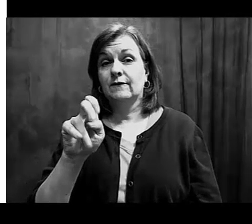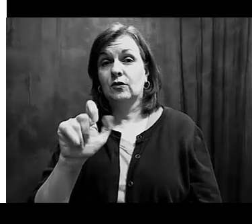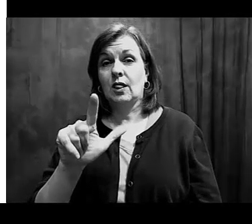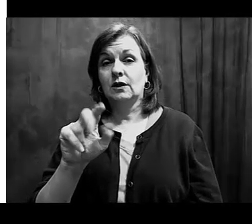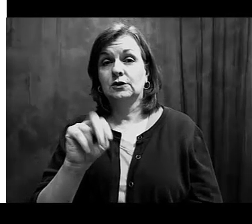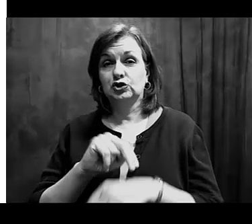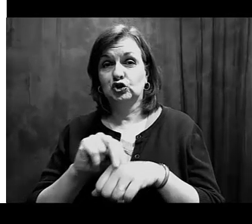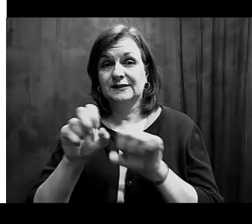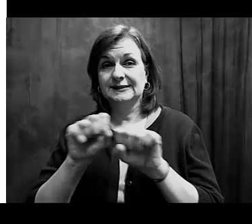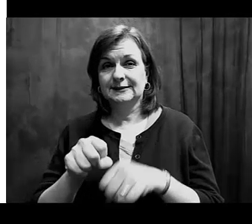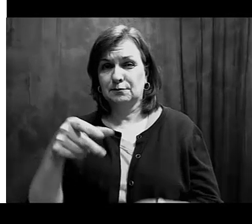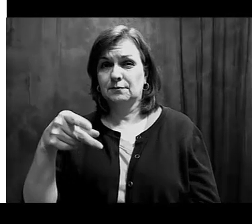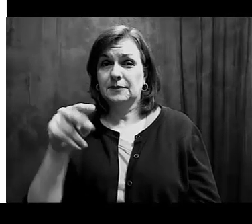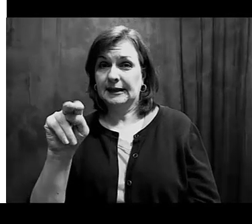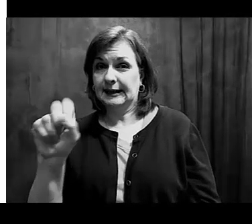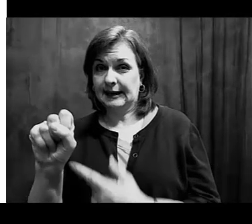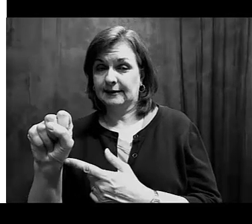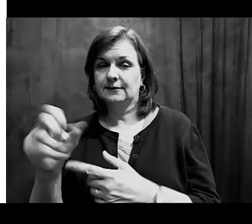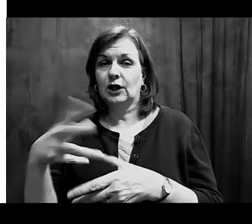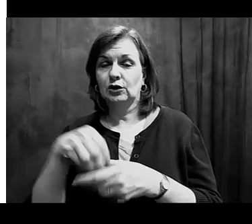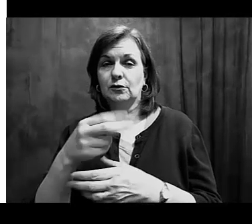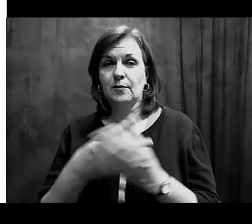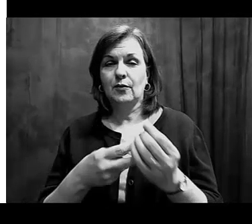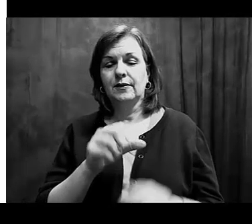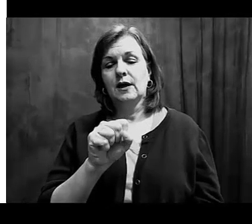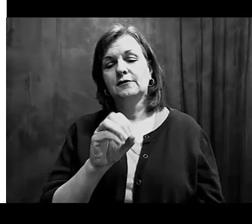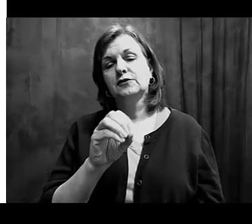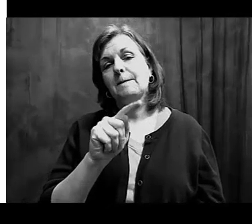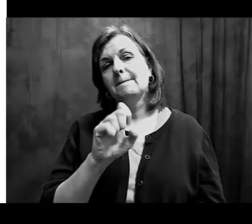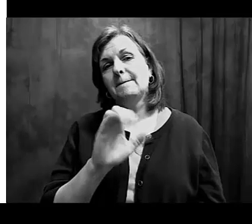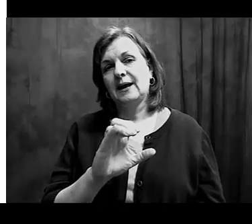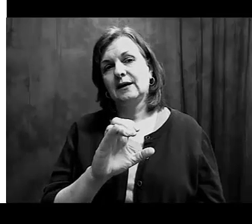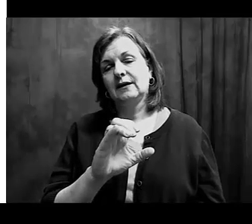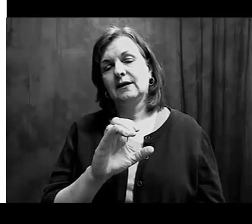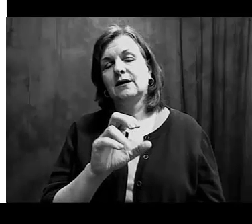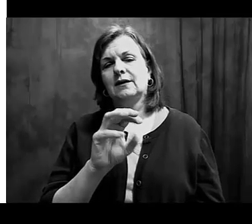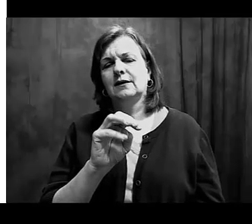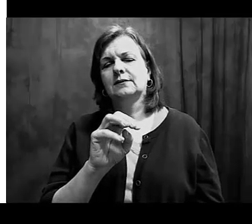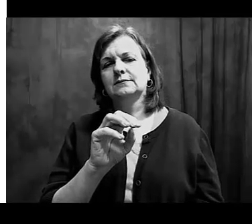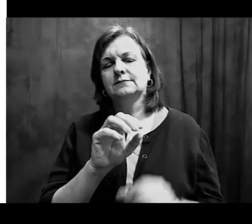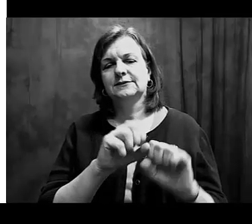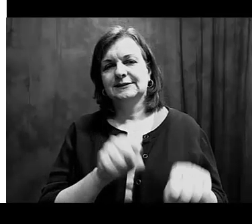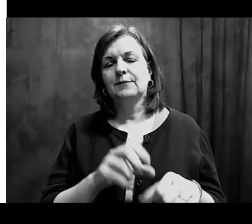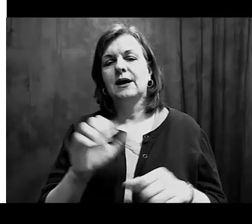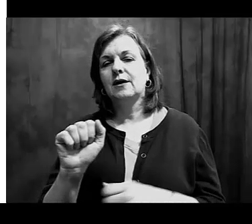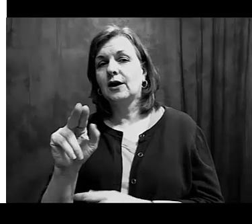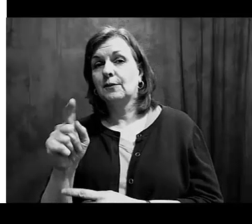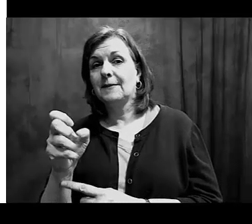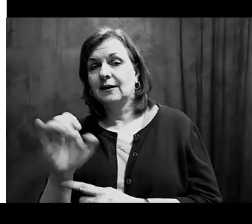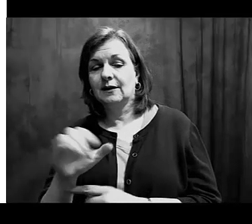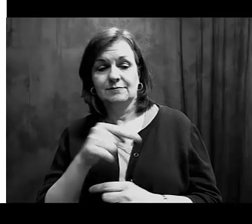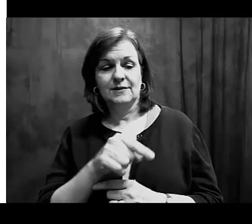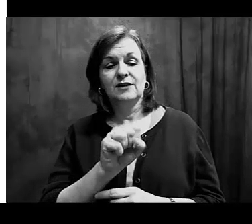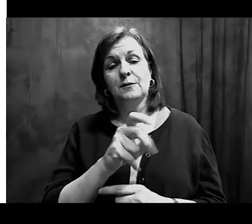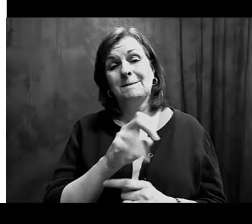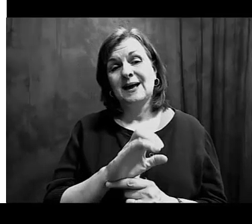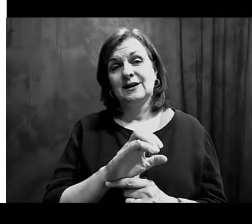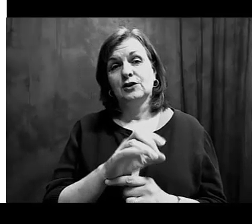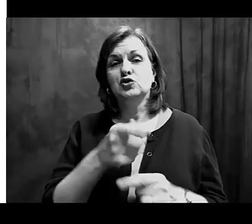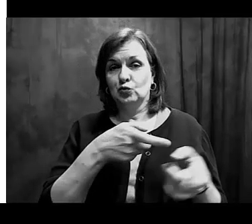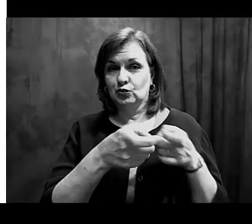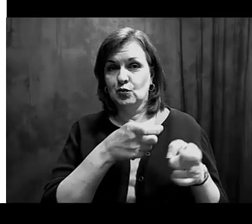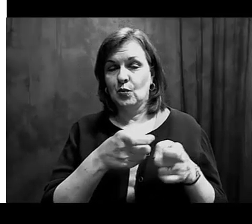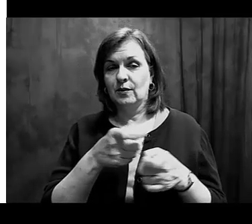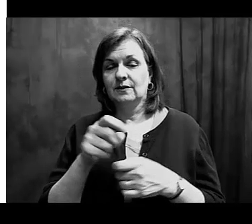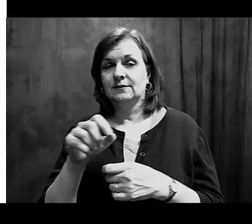The peripheral nervous system is going to include both your somatic, or what we call motor nervous system, and the autonomic.